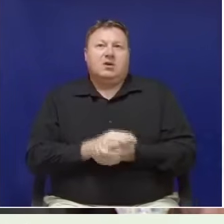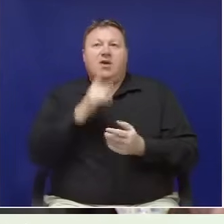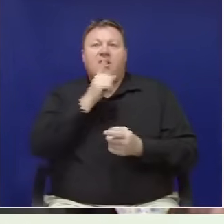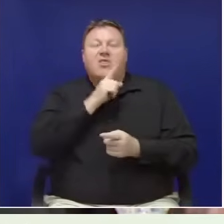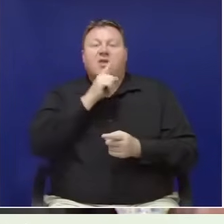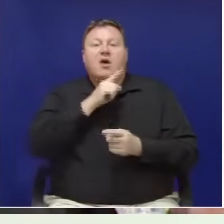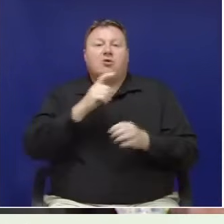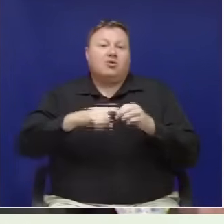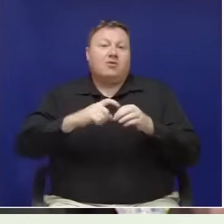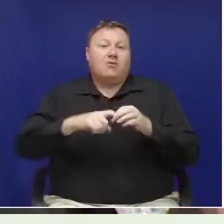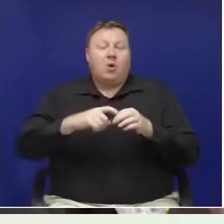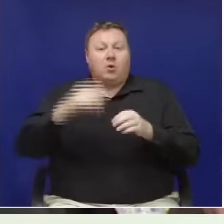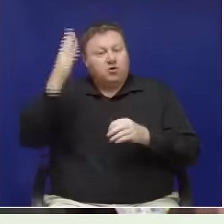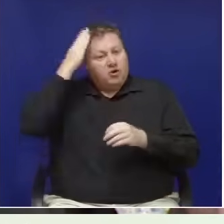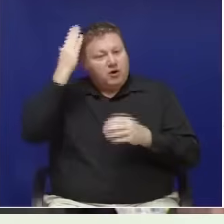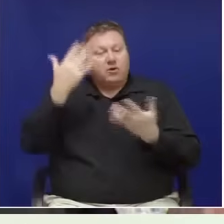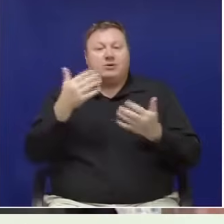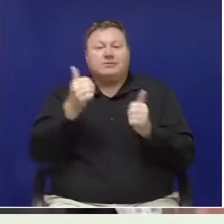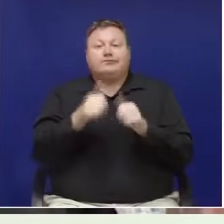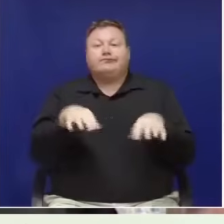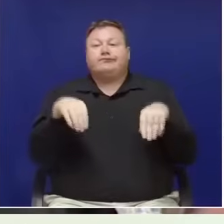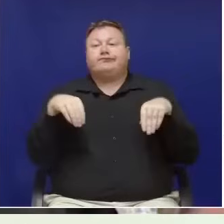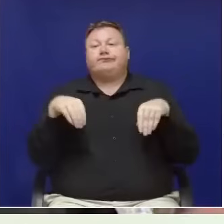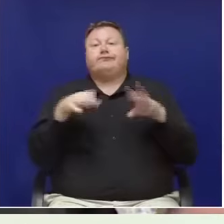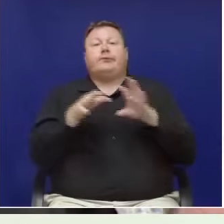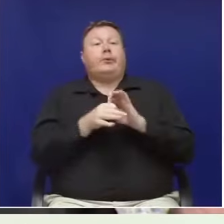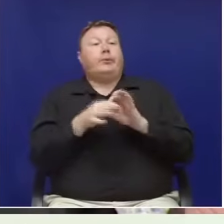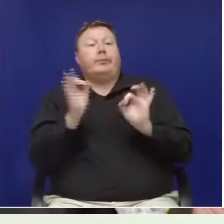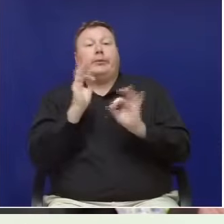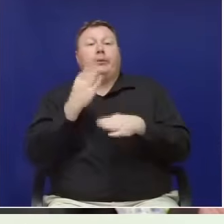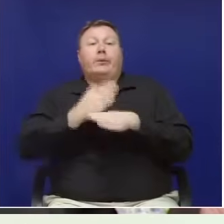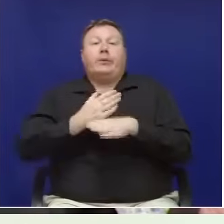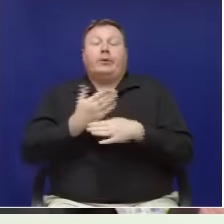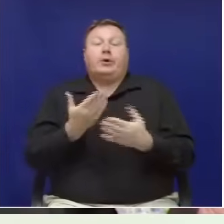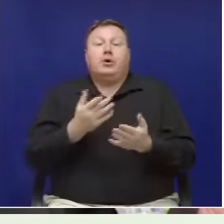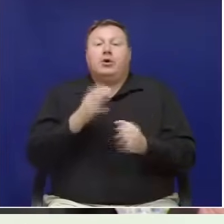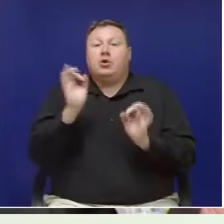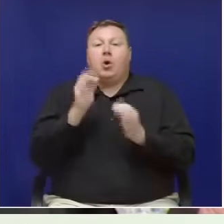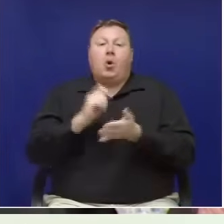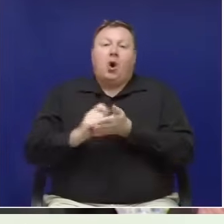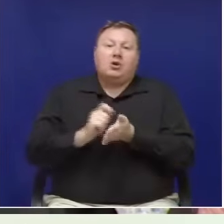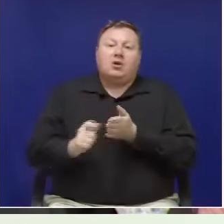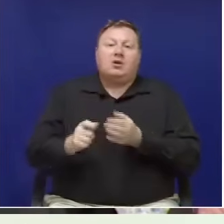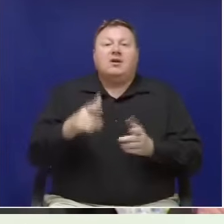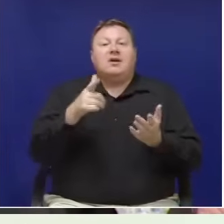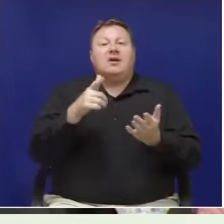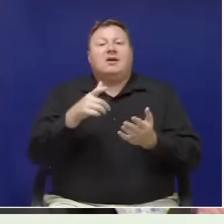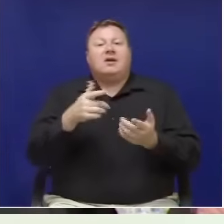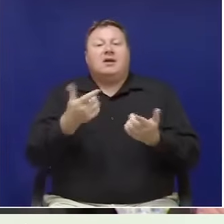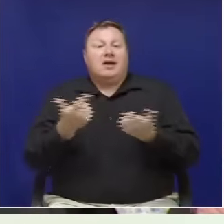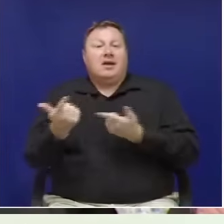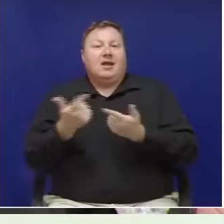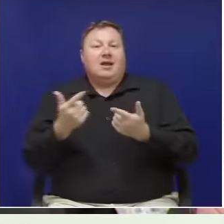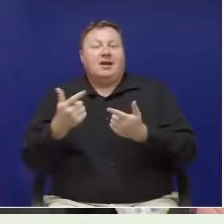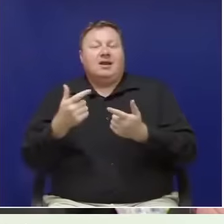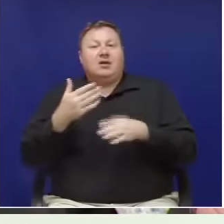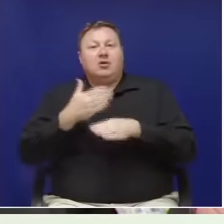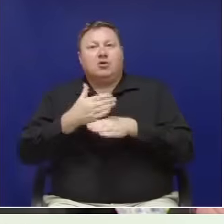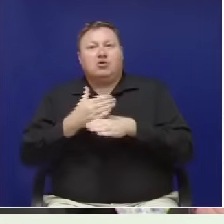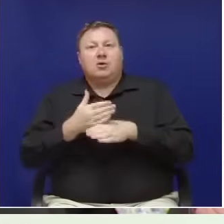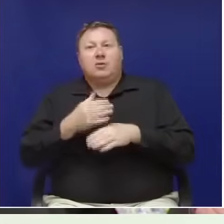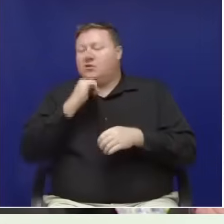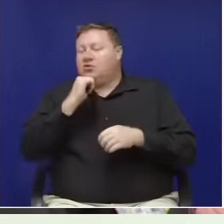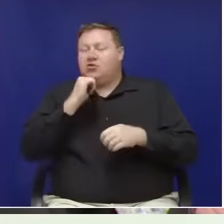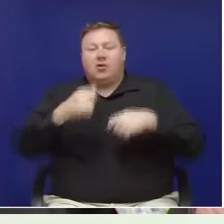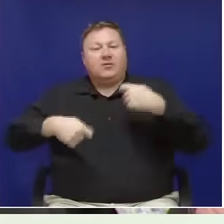qualified graduates are sitting at home with law degrees but without articles, the legal profession is increasingly becoming inaccessible to